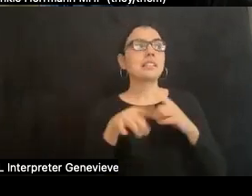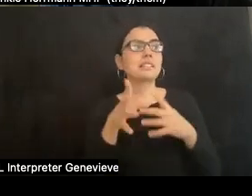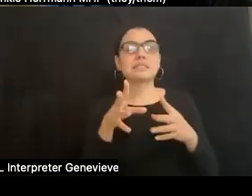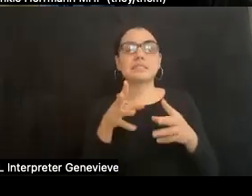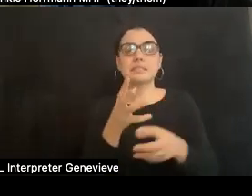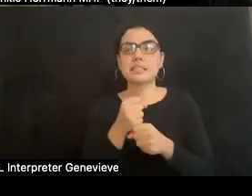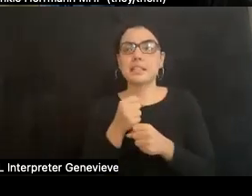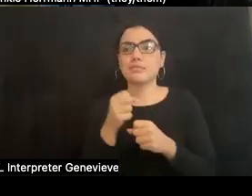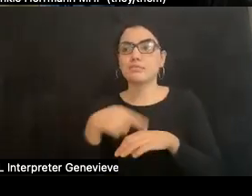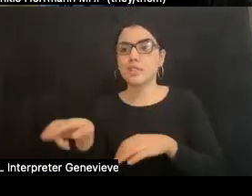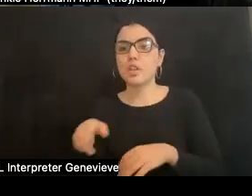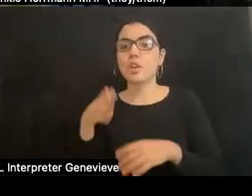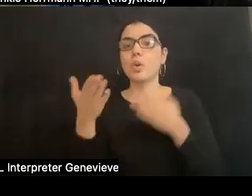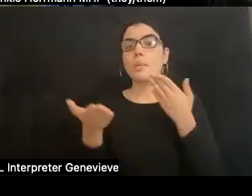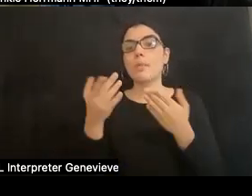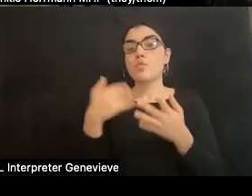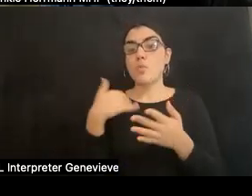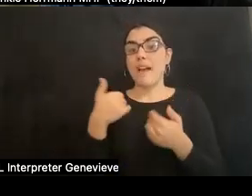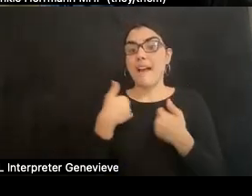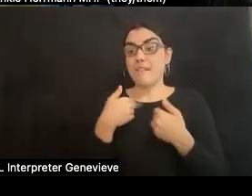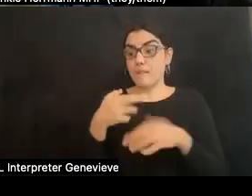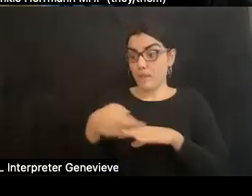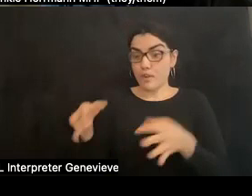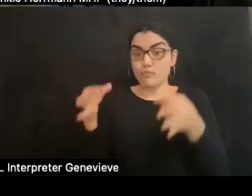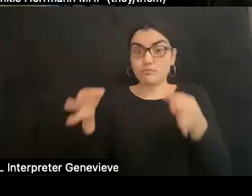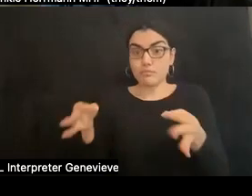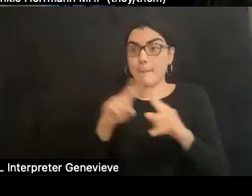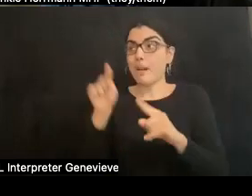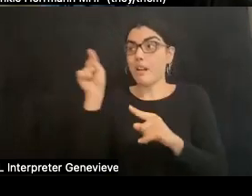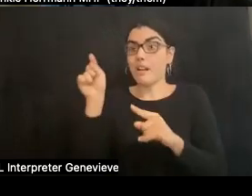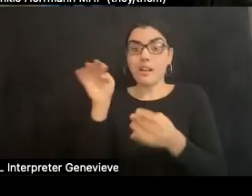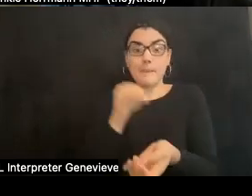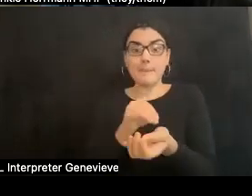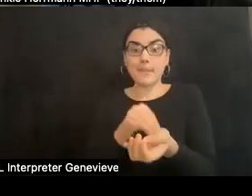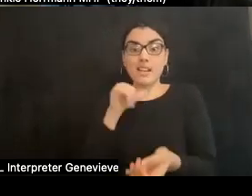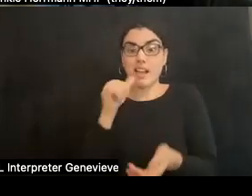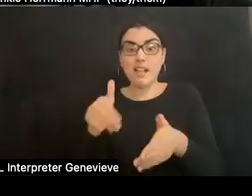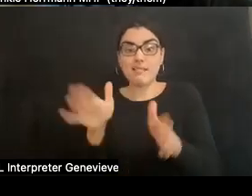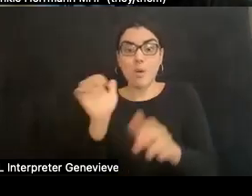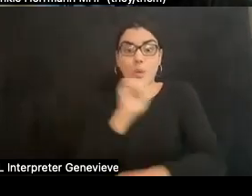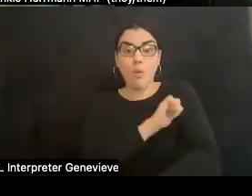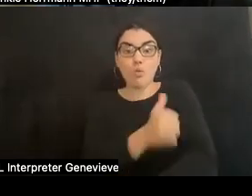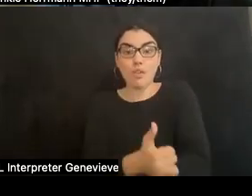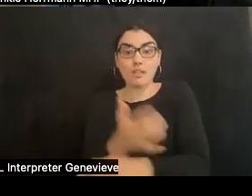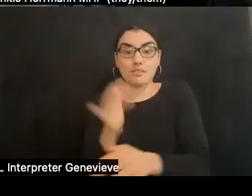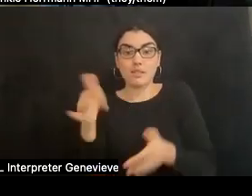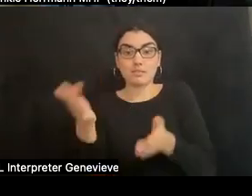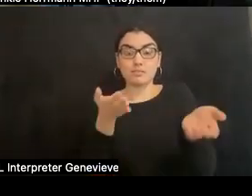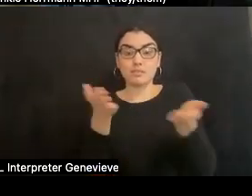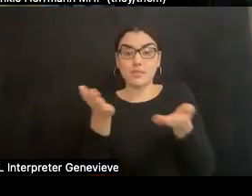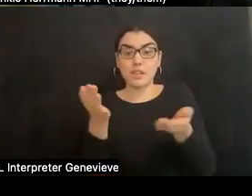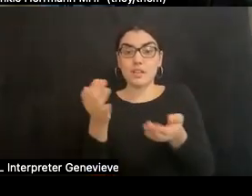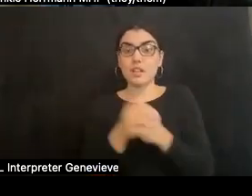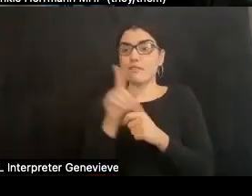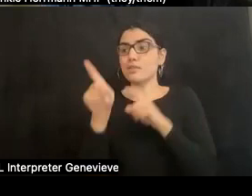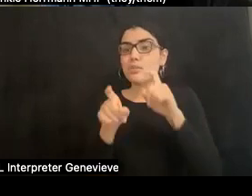you got a referral, but Medicaid won't authorize the service, anything like that. If you have questions, or there's